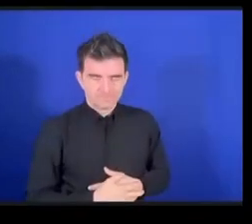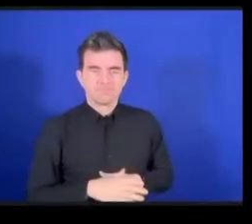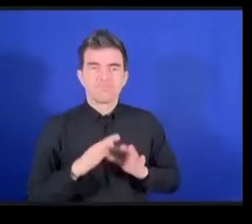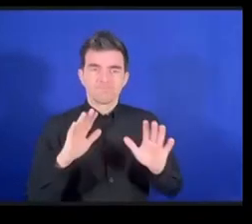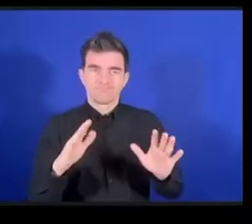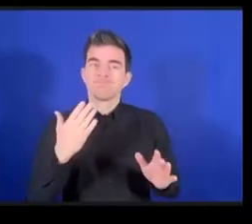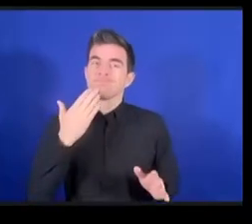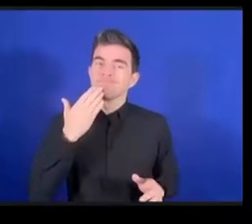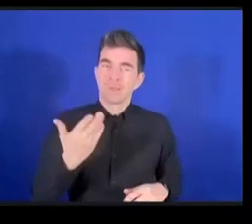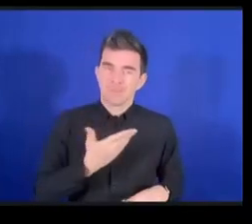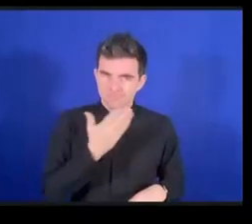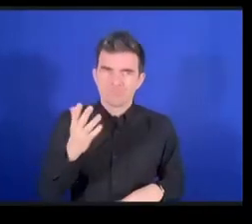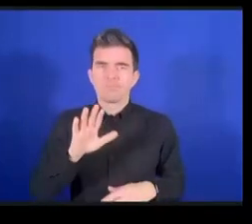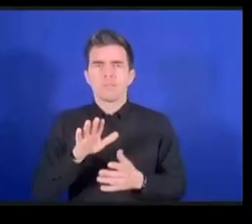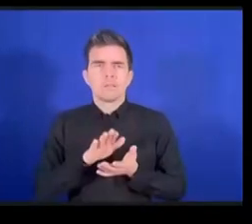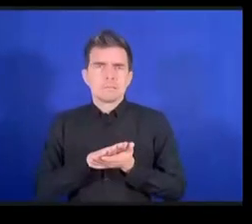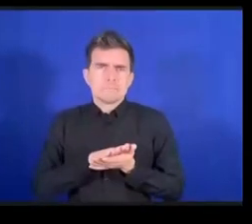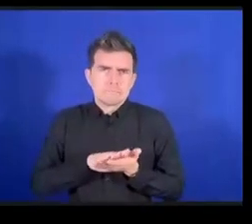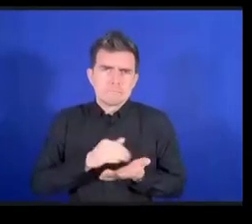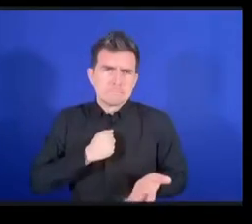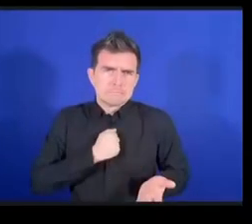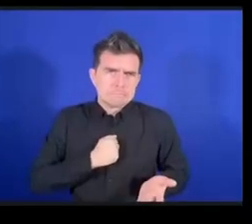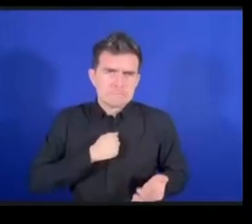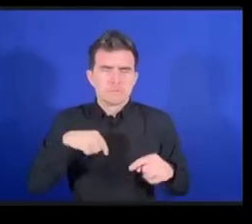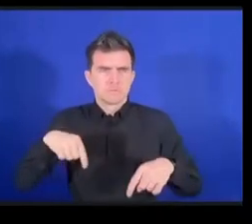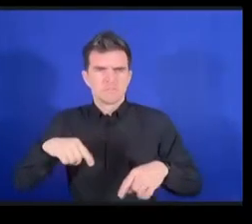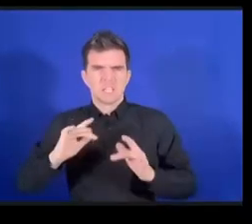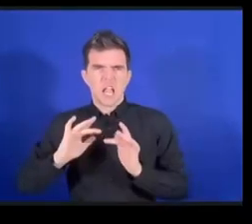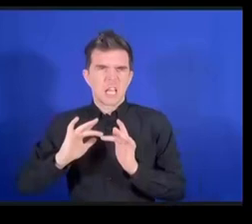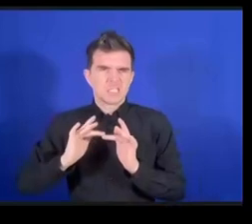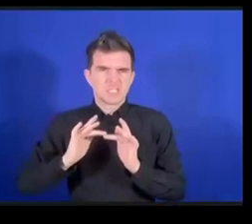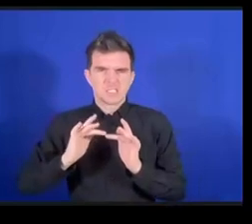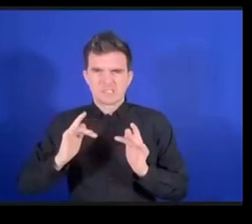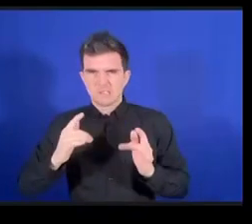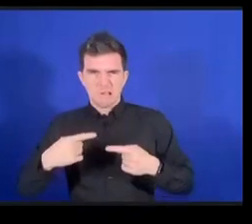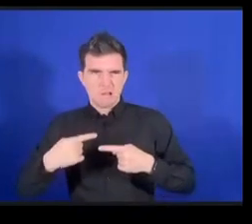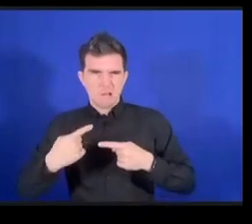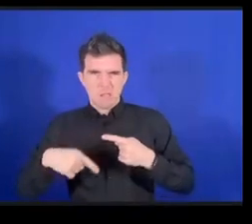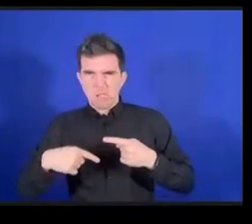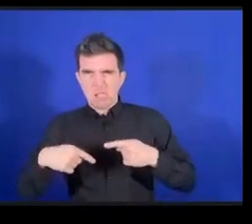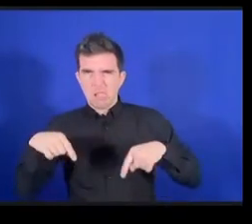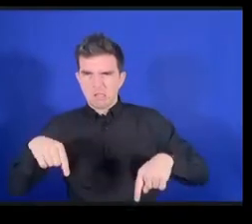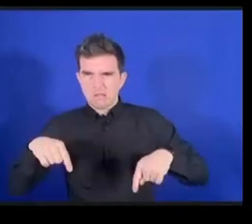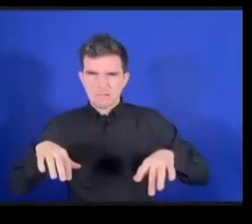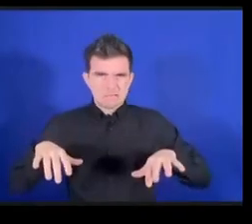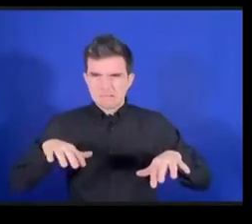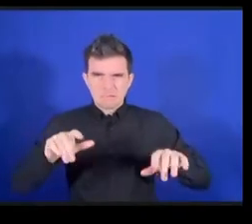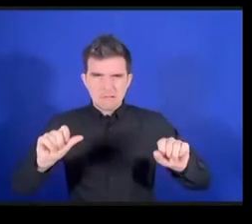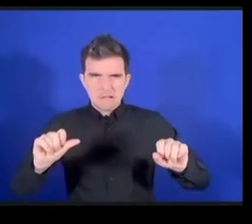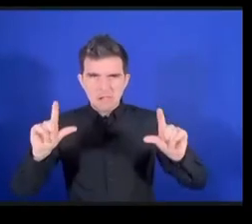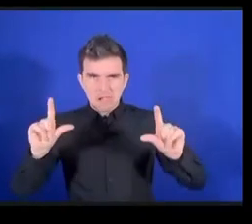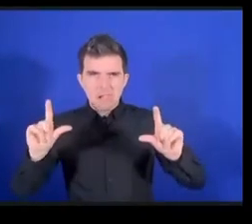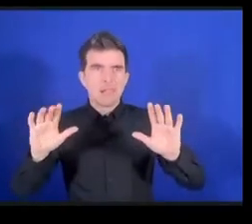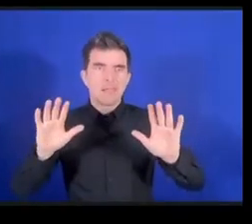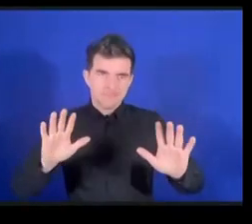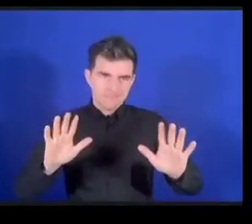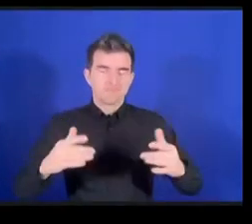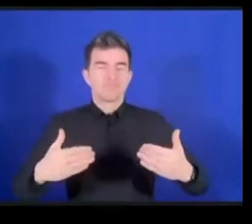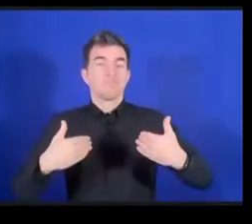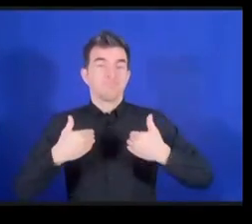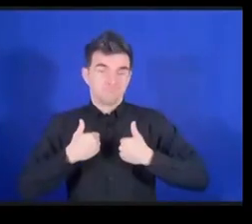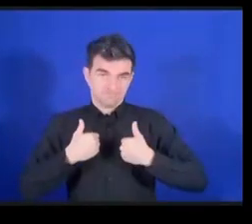and uh it pulled a big restart on me but I'm here uh pleased to see you all and uh to your question